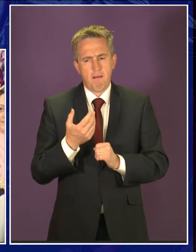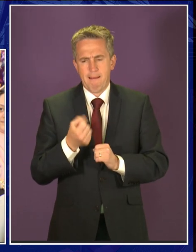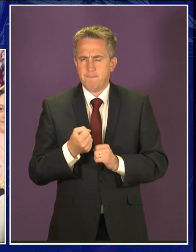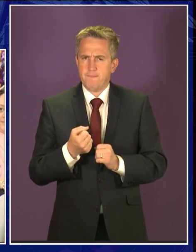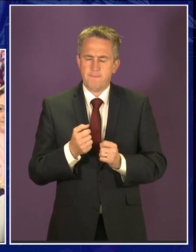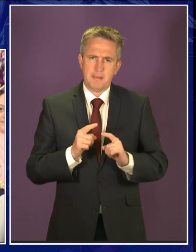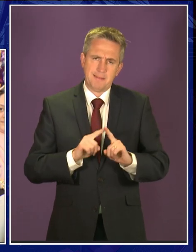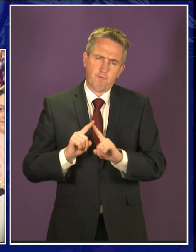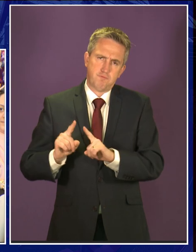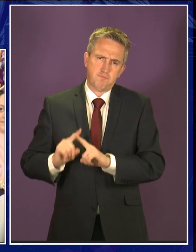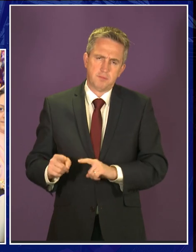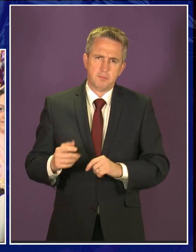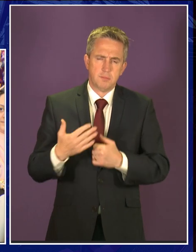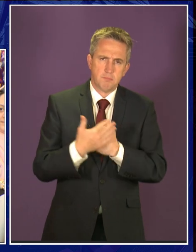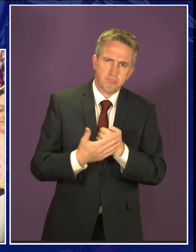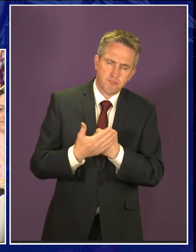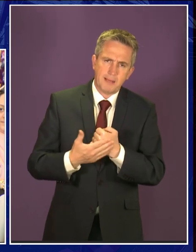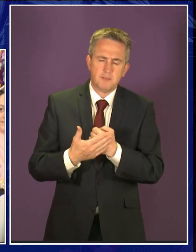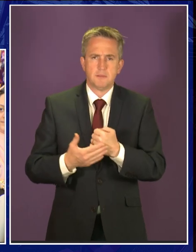various classes, different identities,